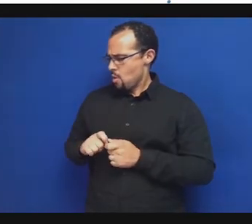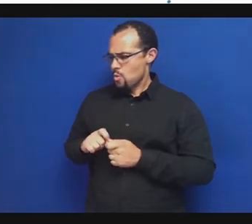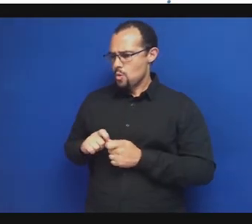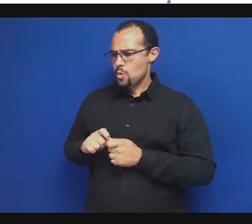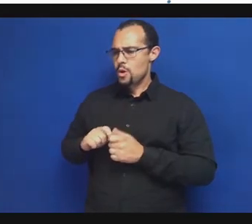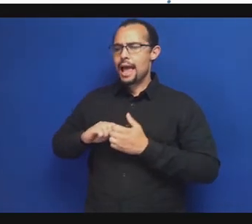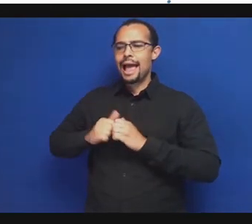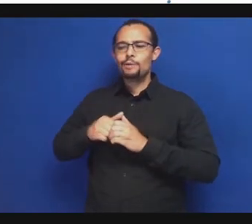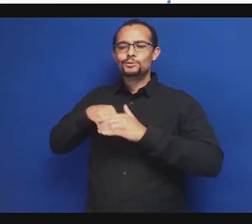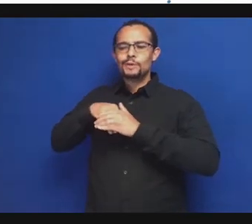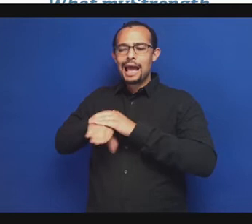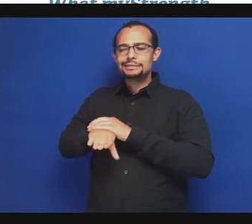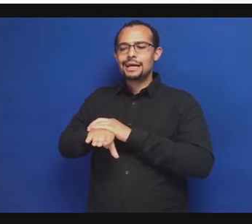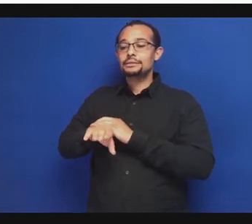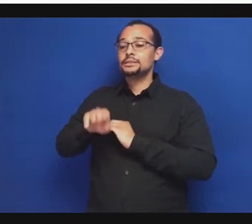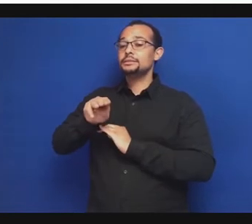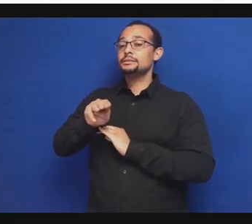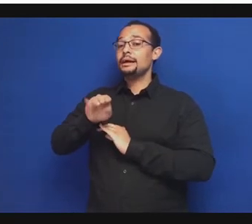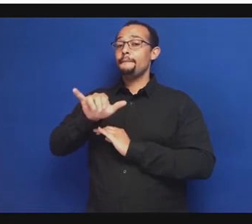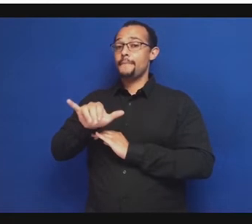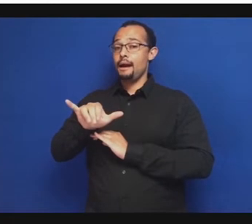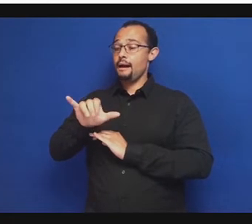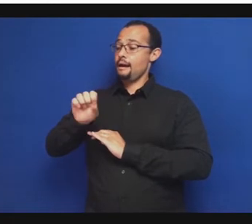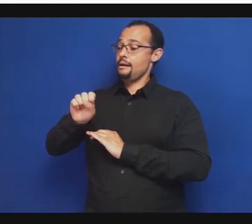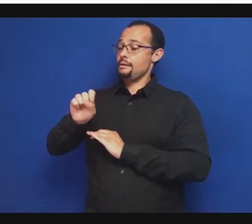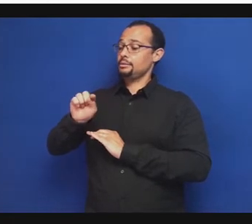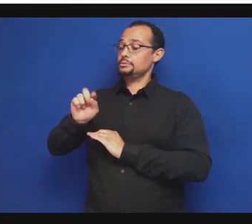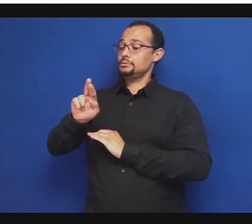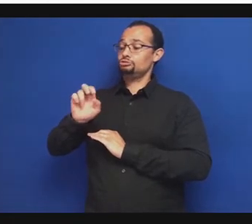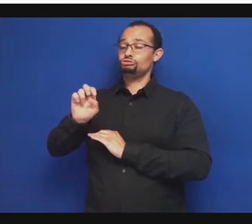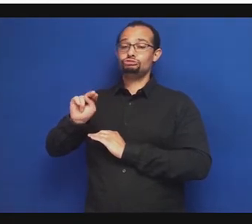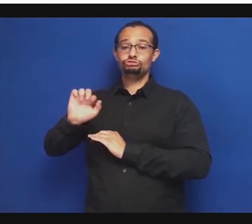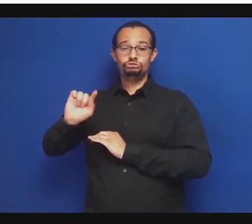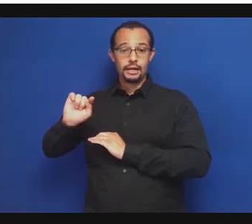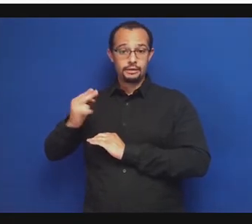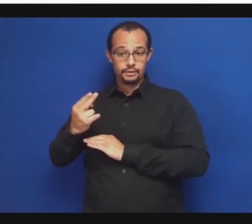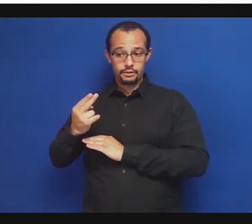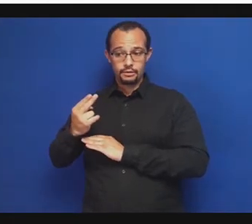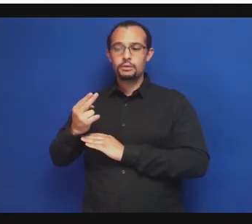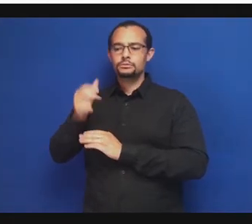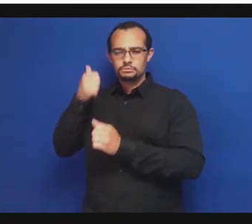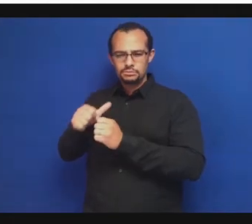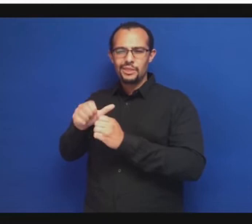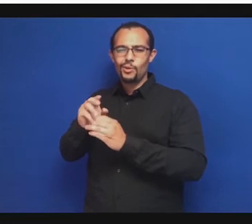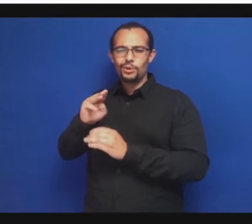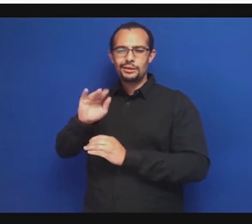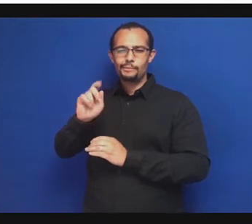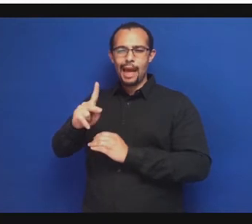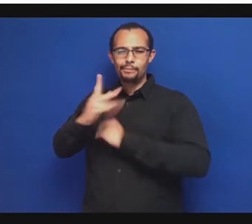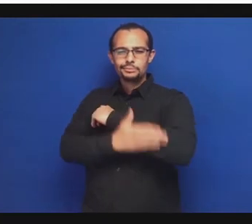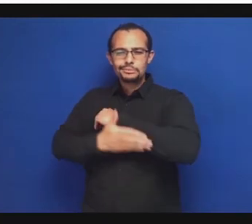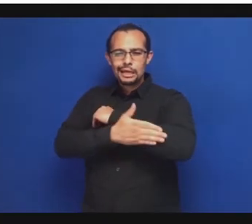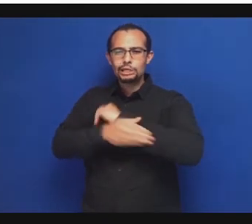particular state. This is what we were referring to, and we all have different challenges that we're facing right now. And this